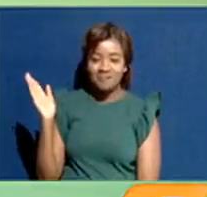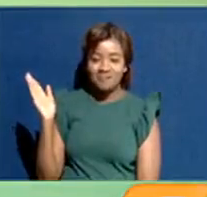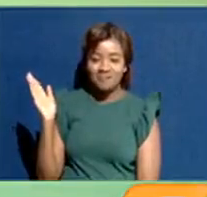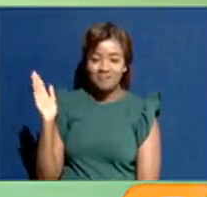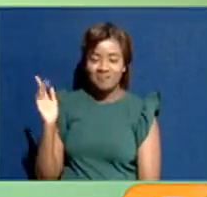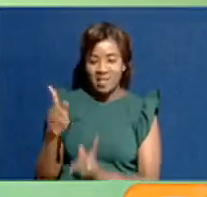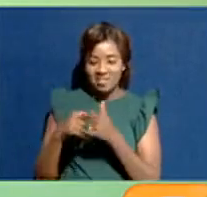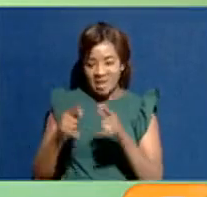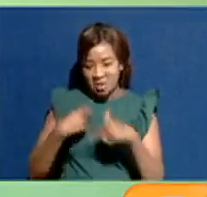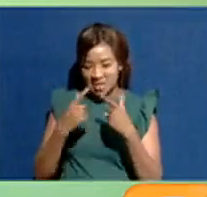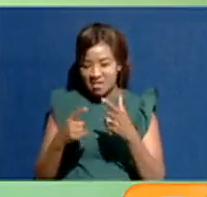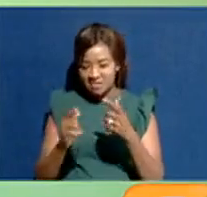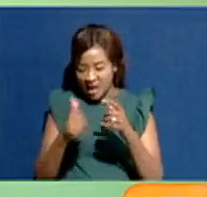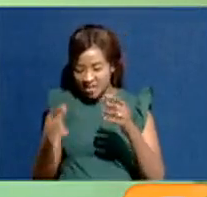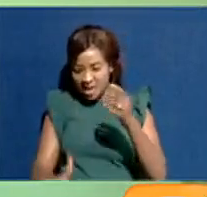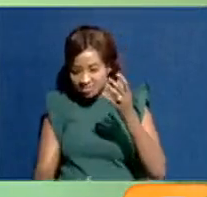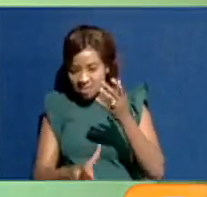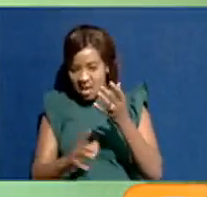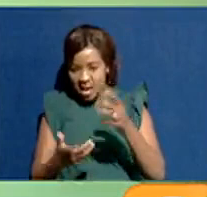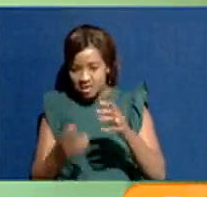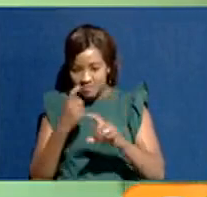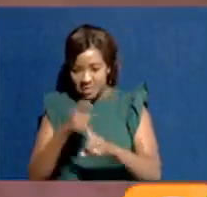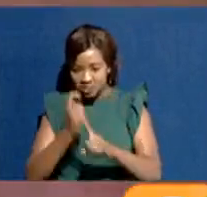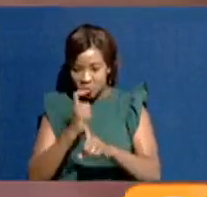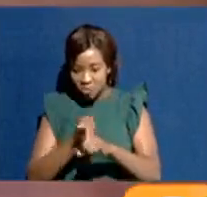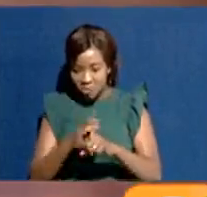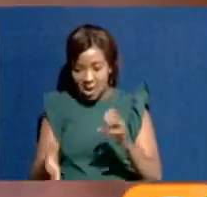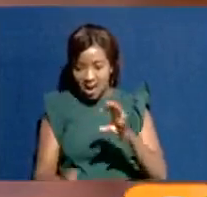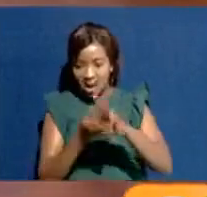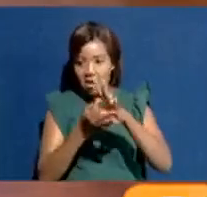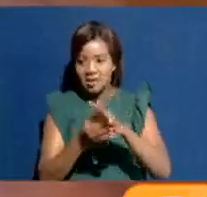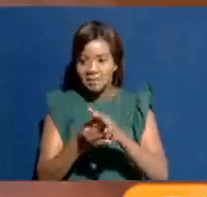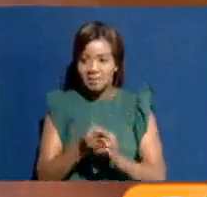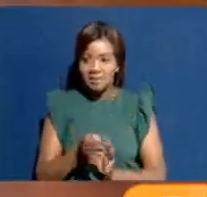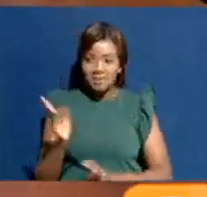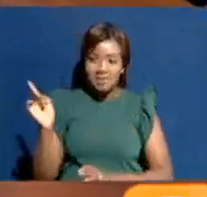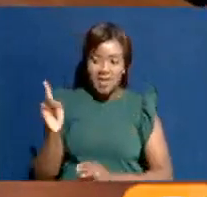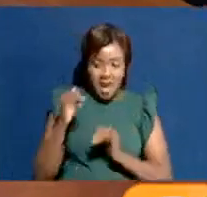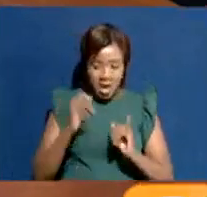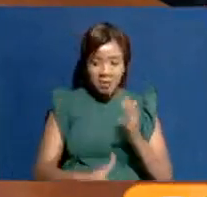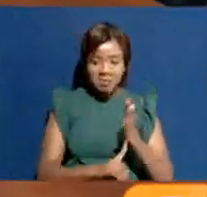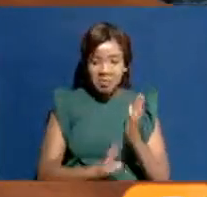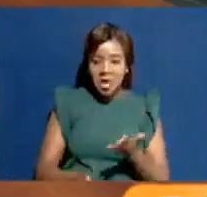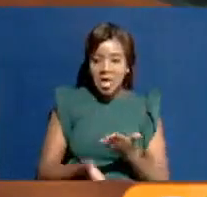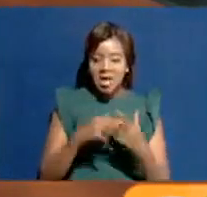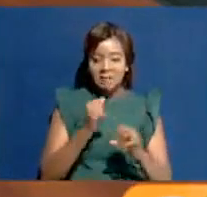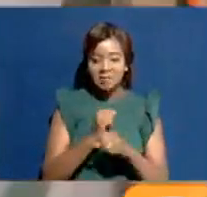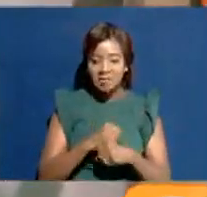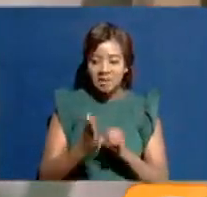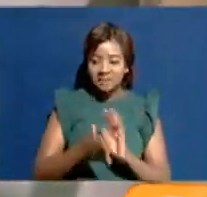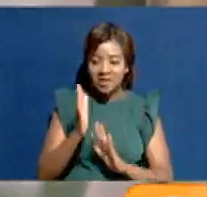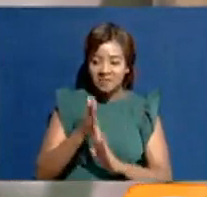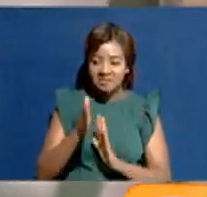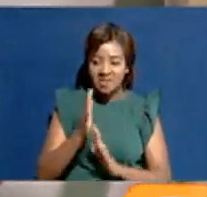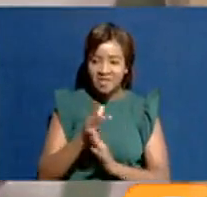will add these lower parts to get the full prosthetic. Vale says the new technology helps to produce prostheses faster,